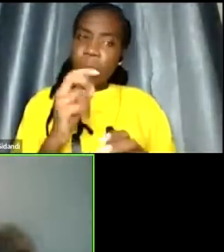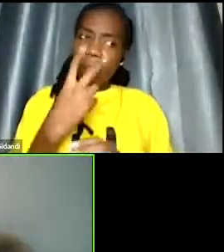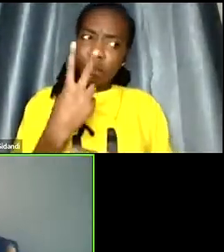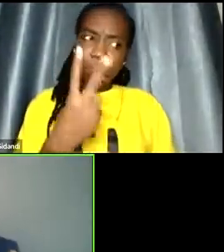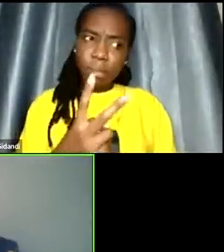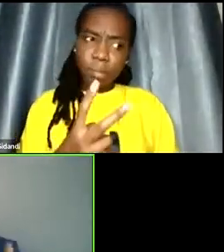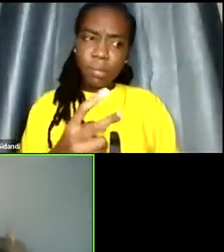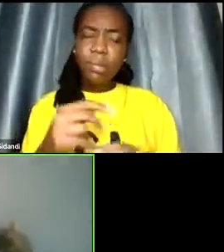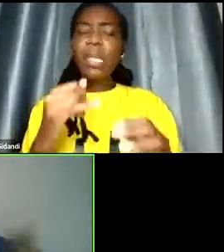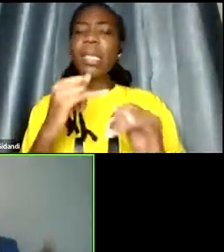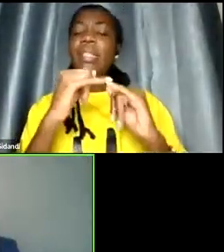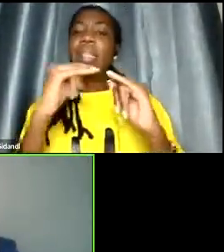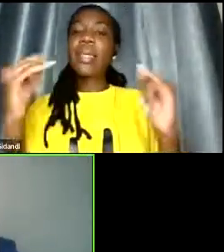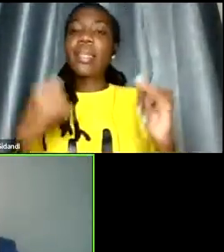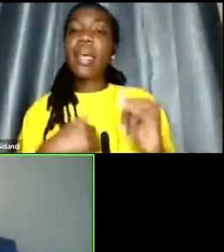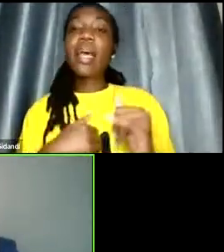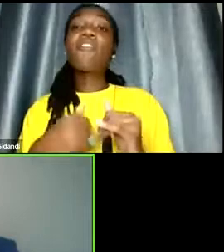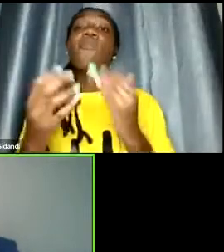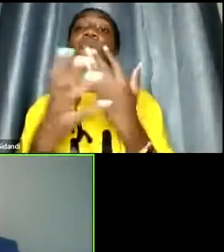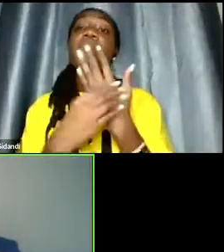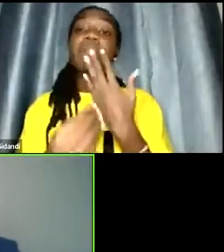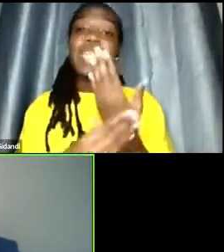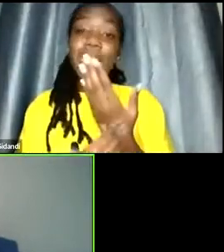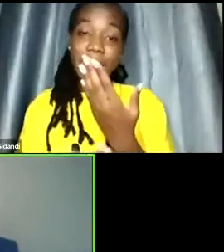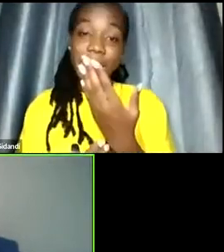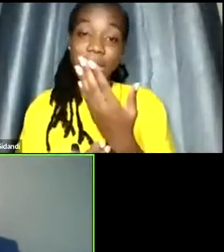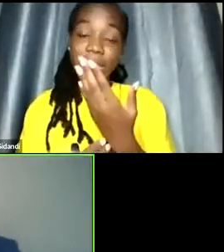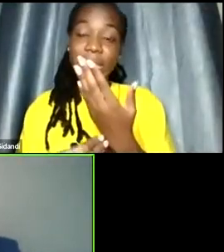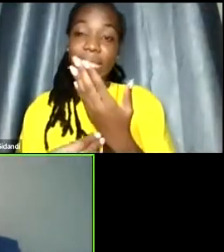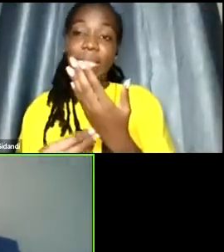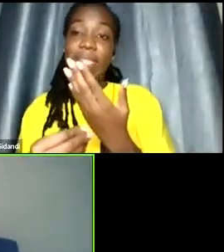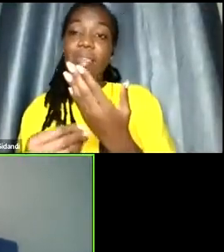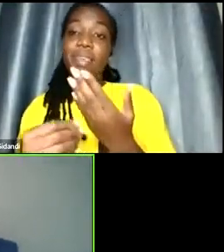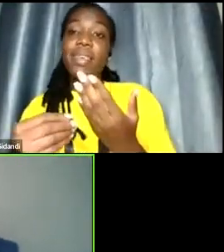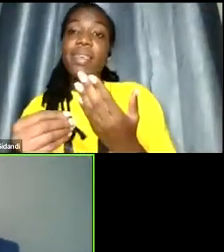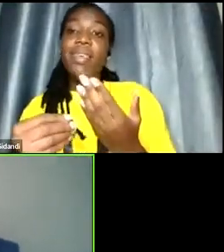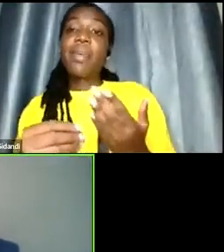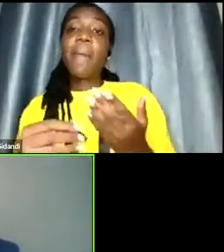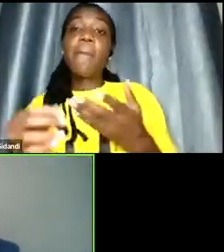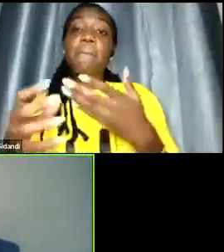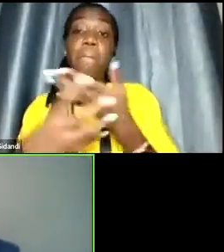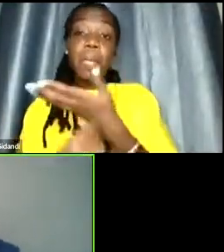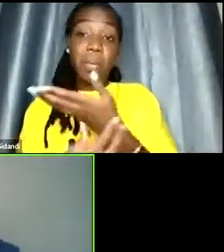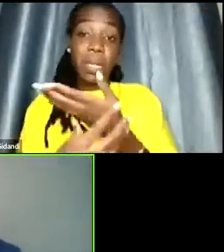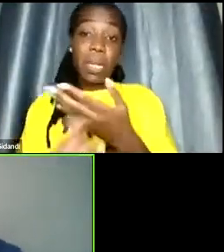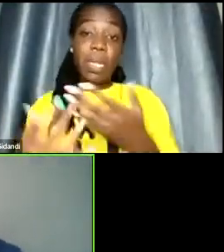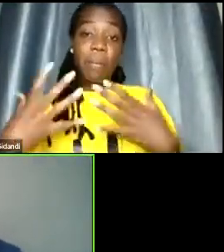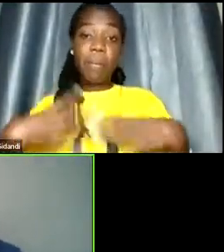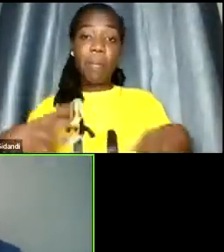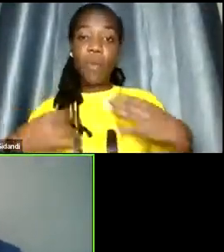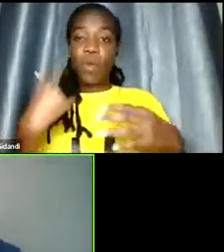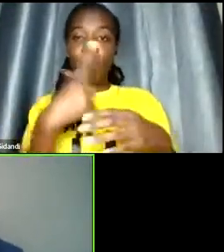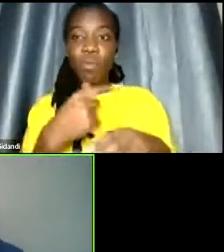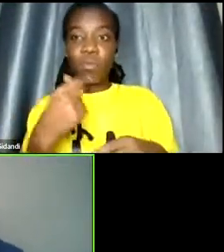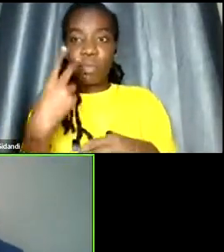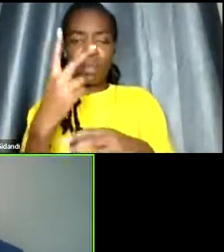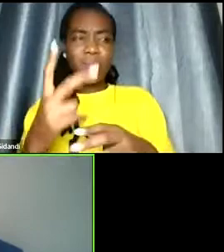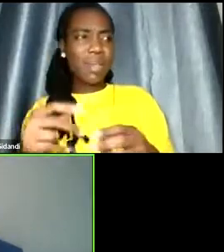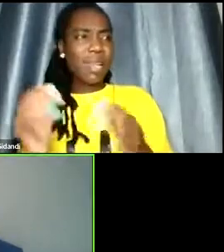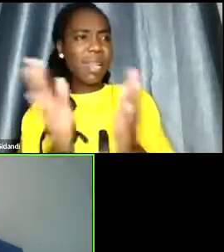There is something we call mimicry. The people that you lead will mimic and follow. Mentorship is all about